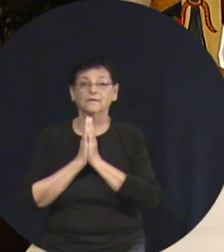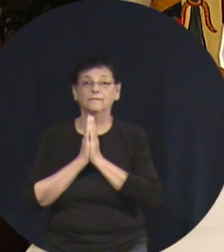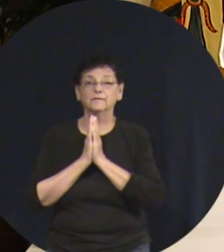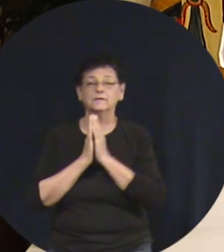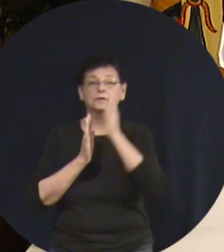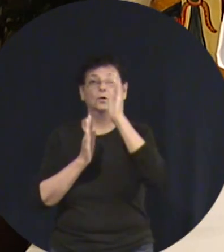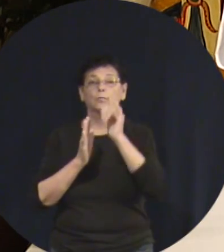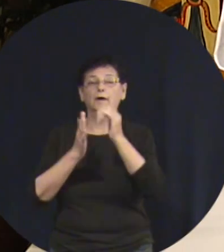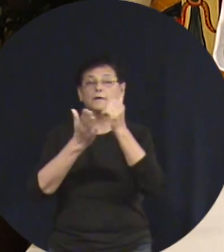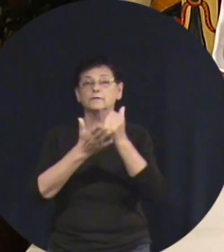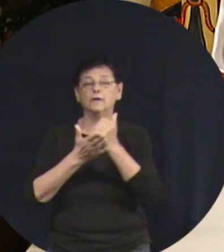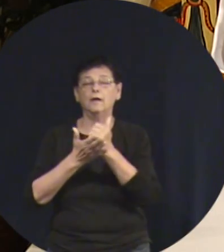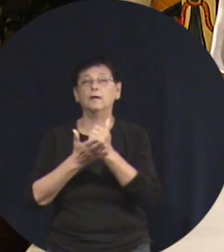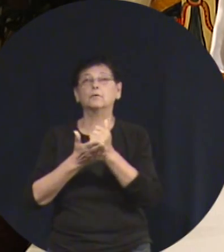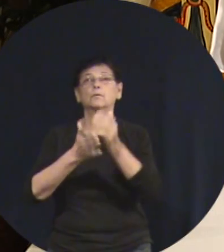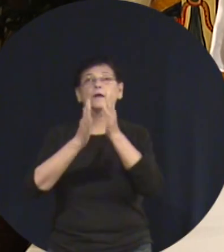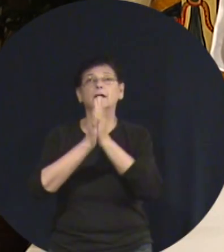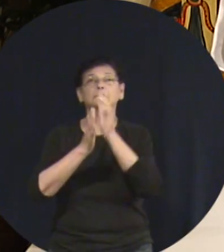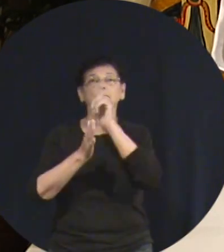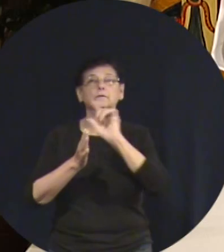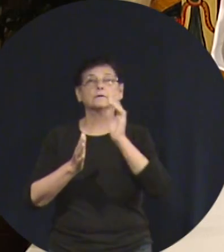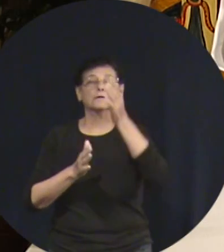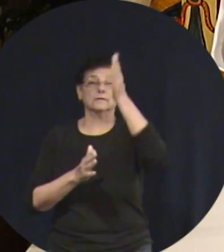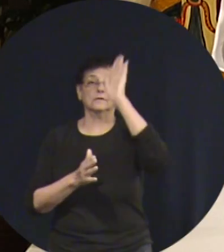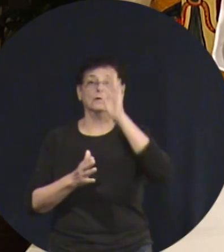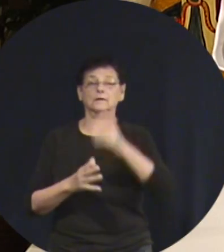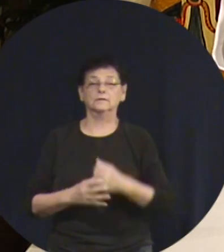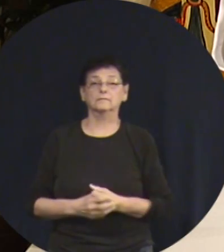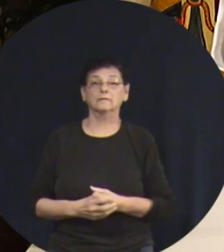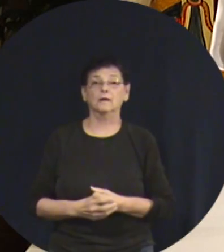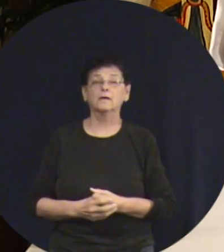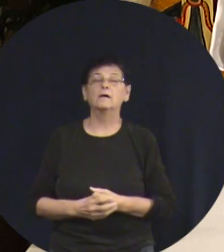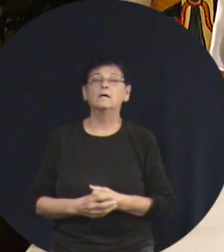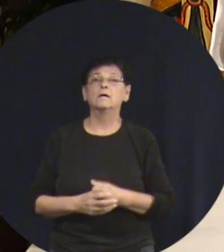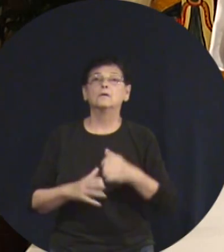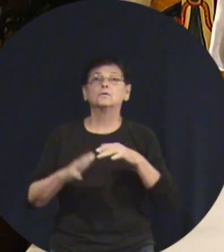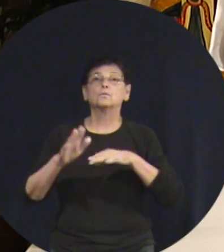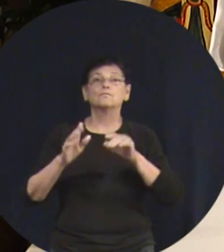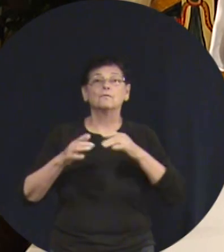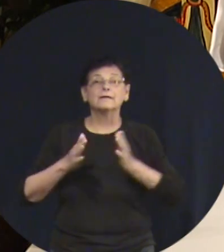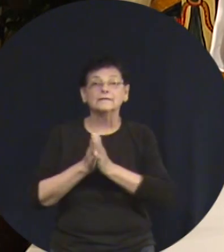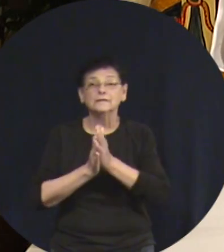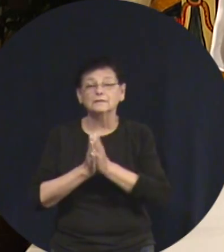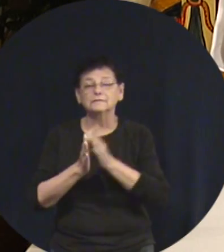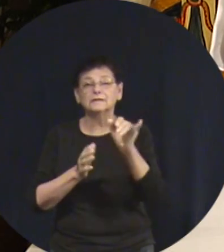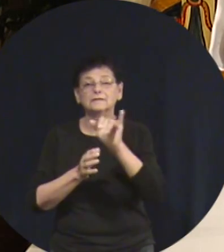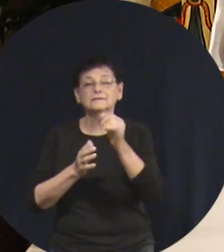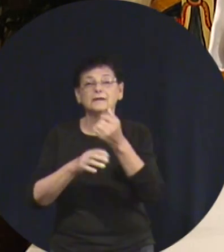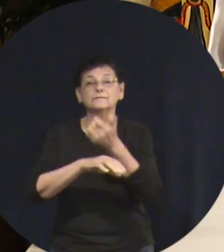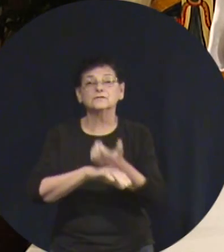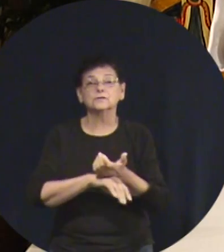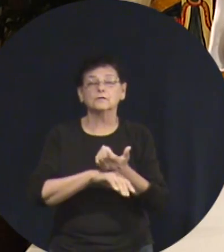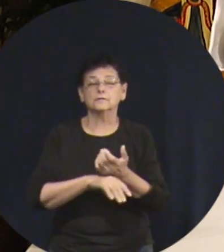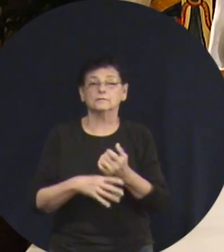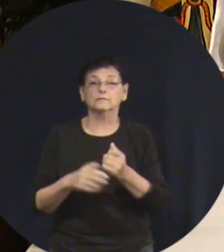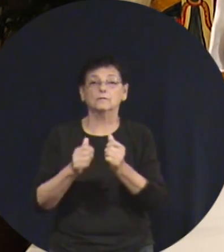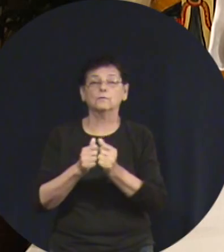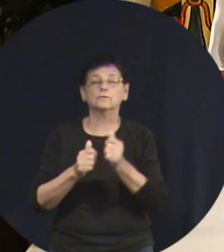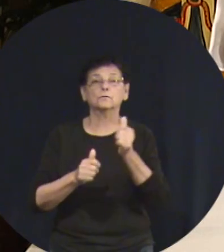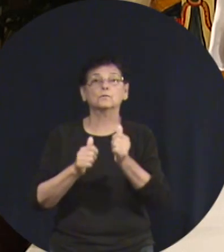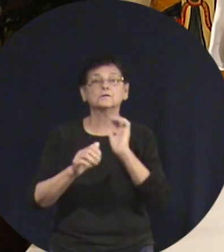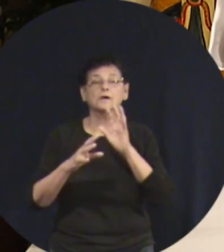By your help we beseech you, Lord our God, may we walk eagerly in that same charity